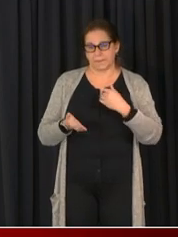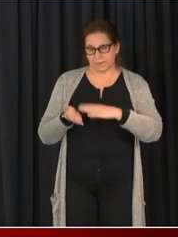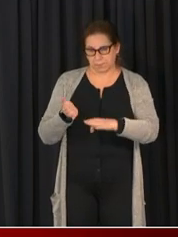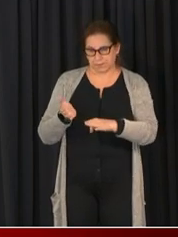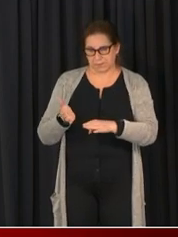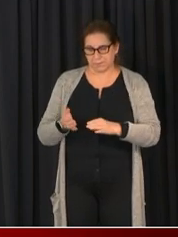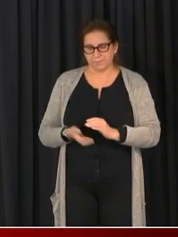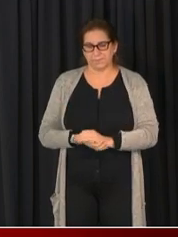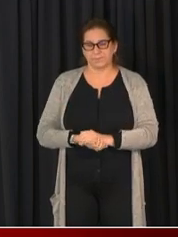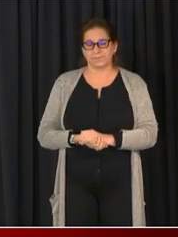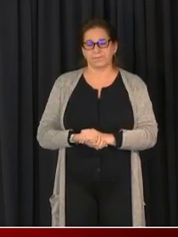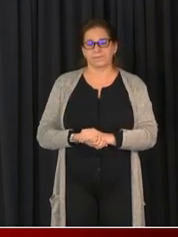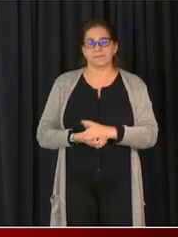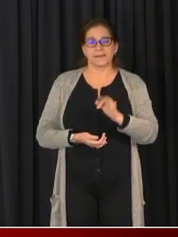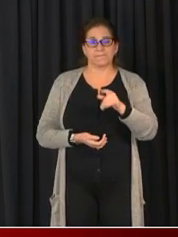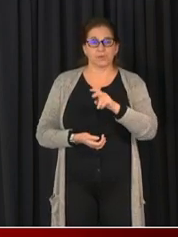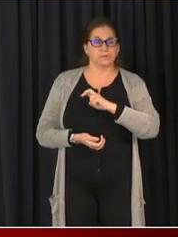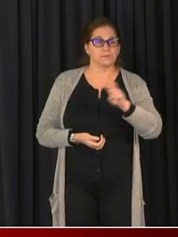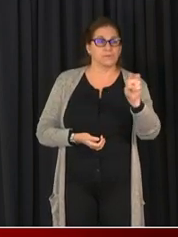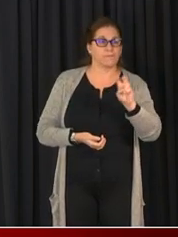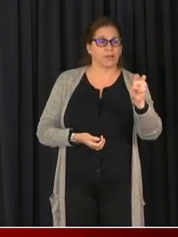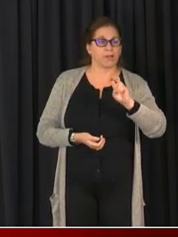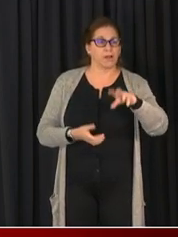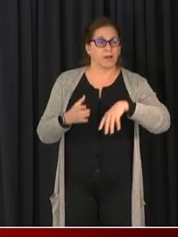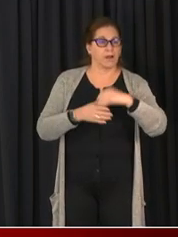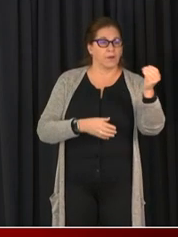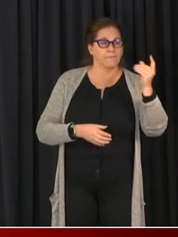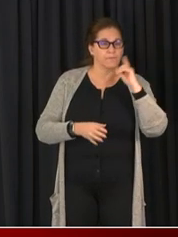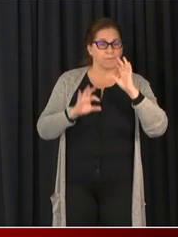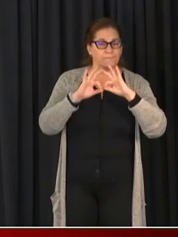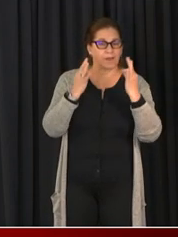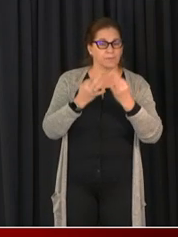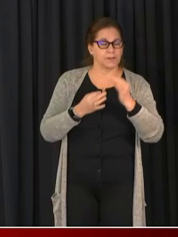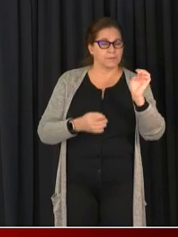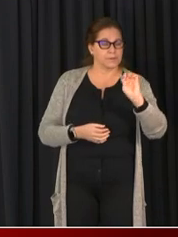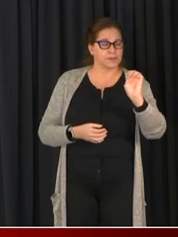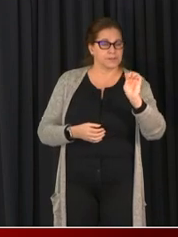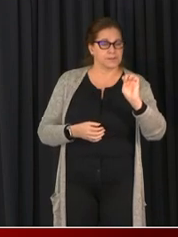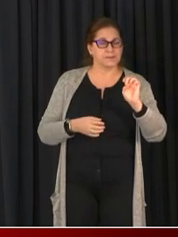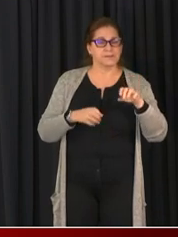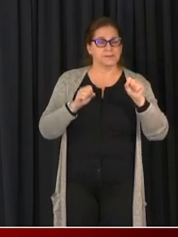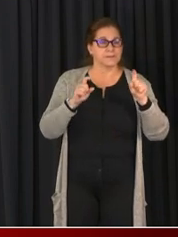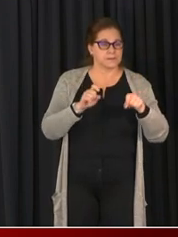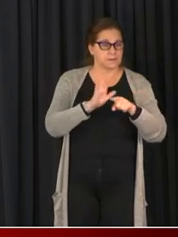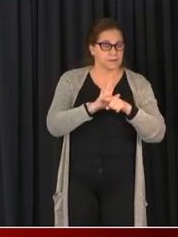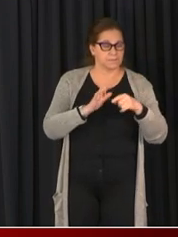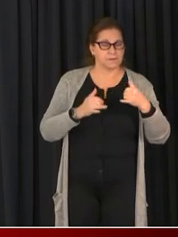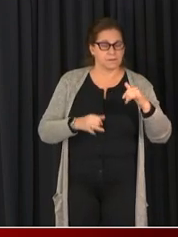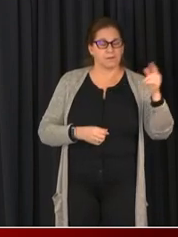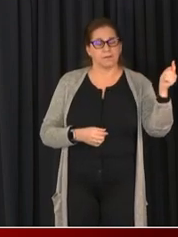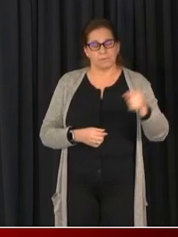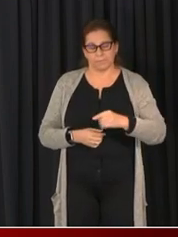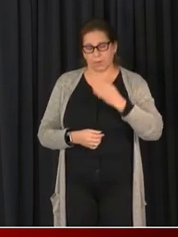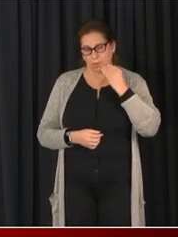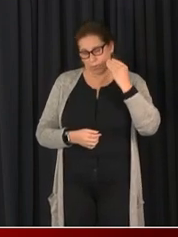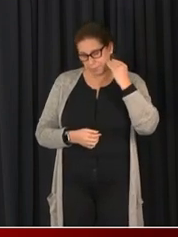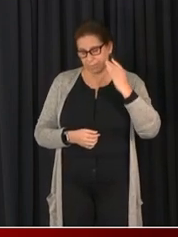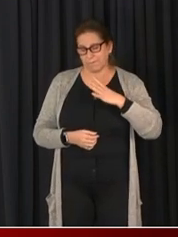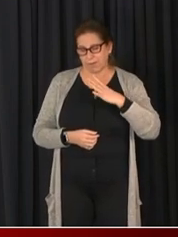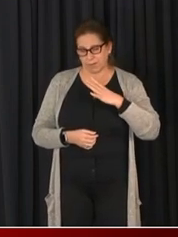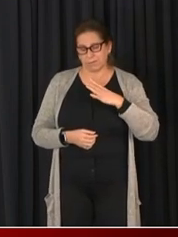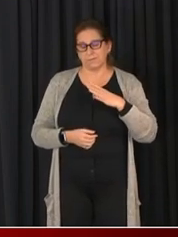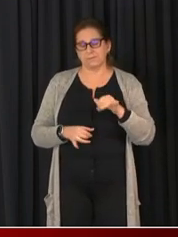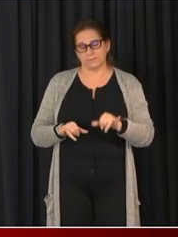D.C. for a family emergency or funeral do not need to obtain a negative test prior to coming, if obtaining such a test would